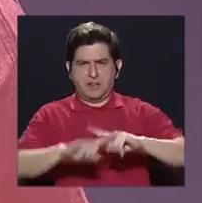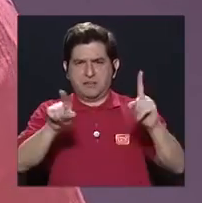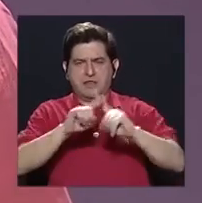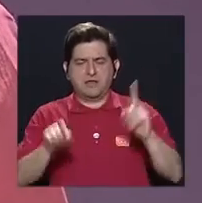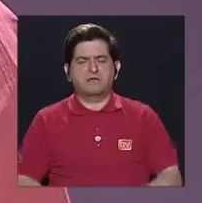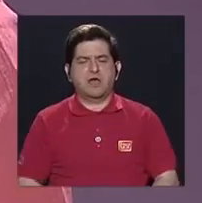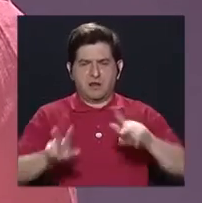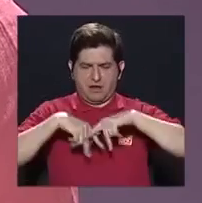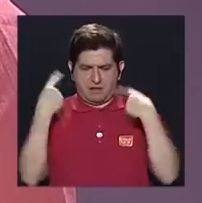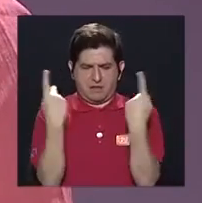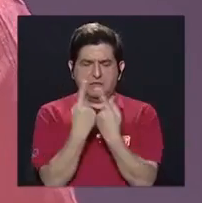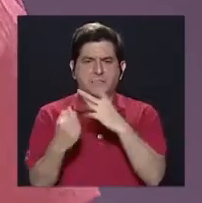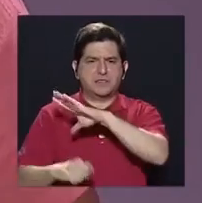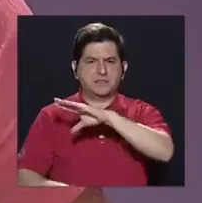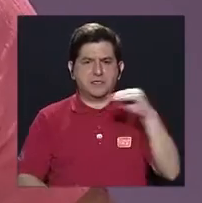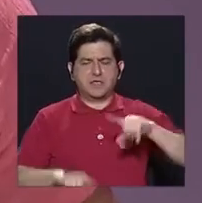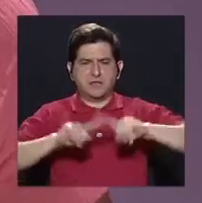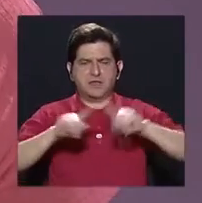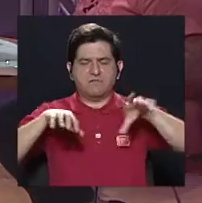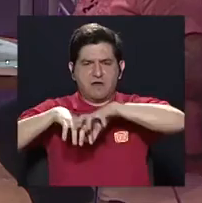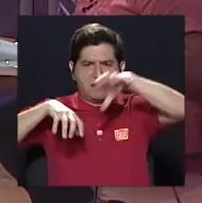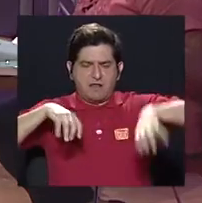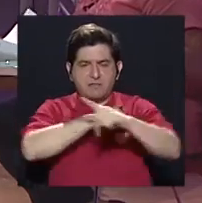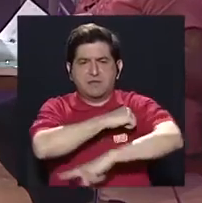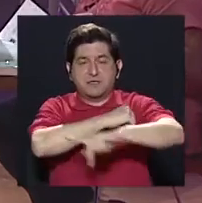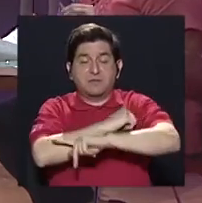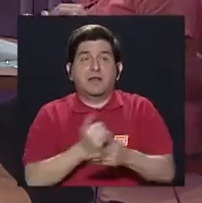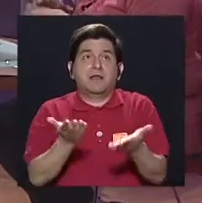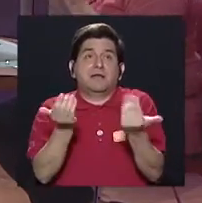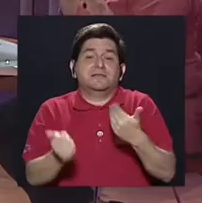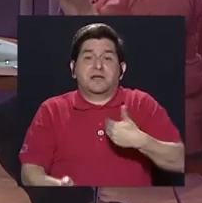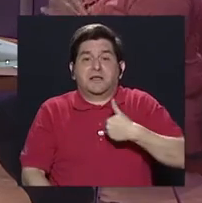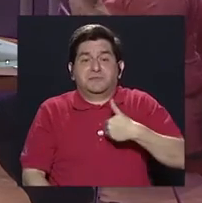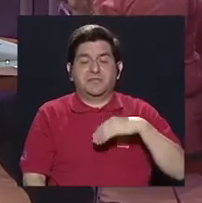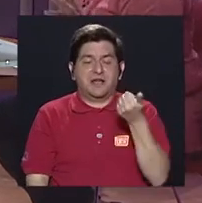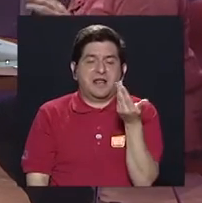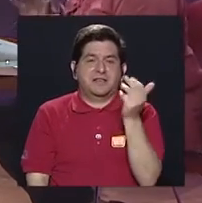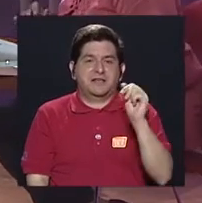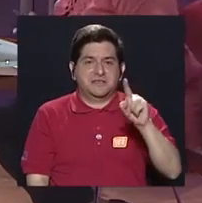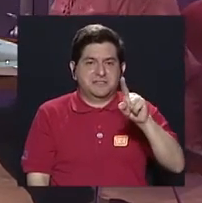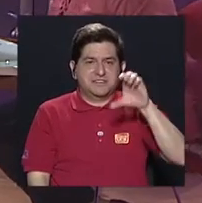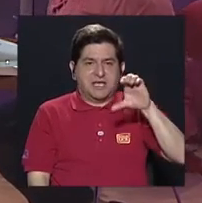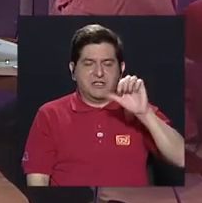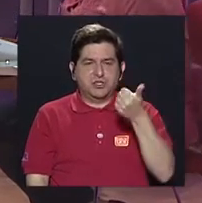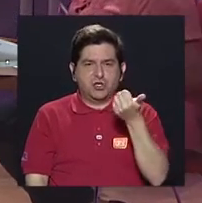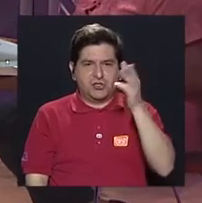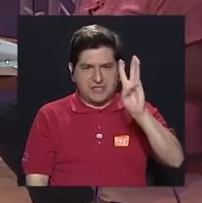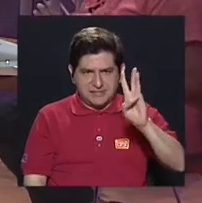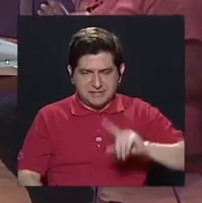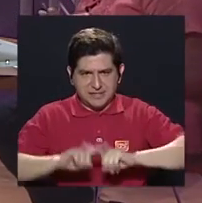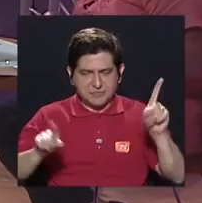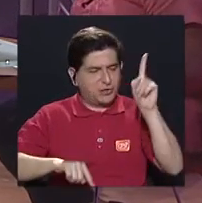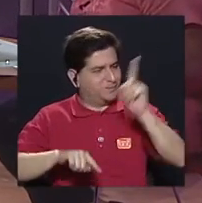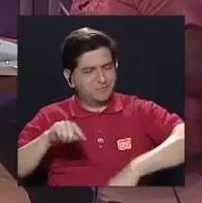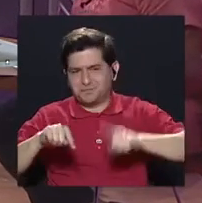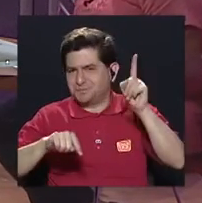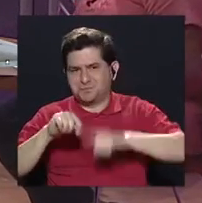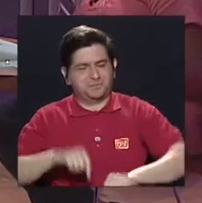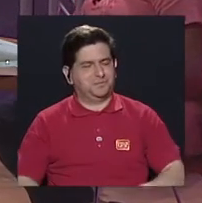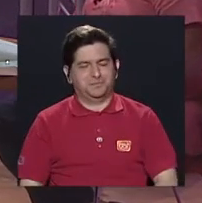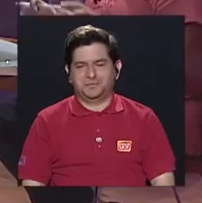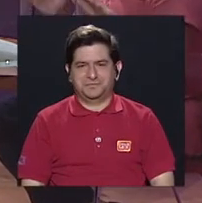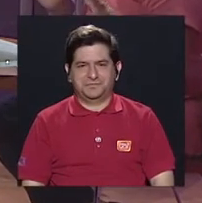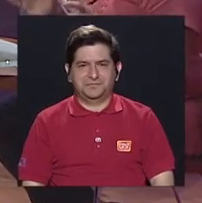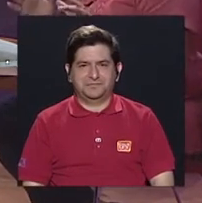parties and different countries of the country. We would have wanted to have the 116 that there are in the country, but it can't be. So,